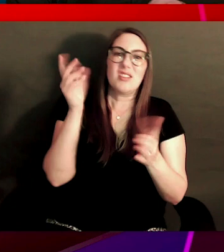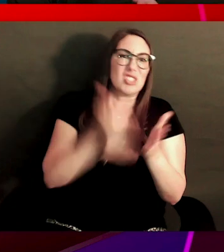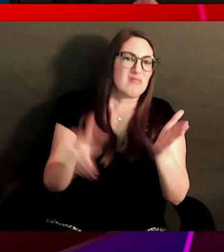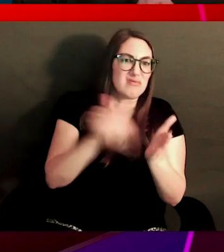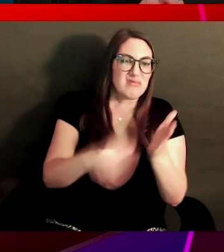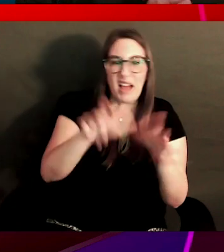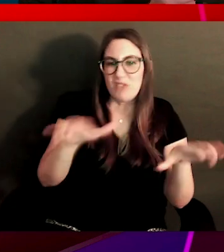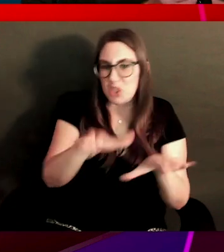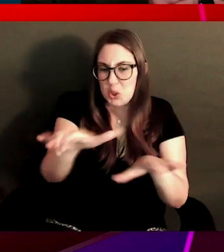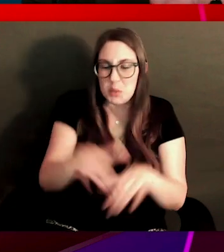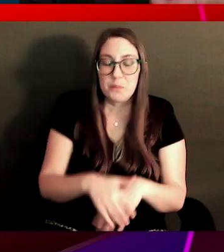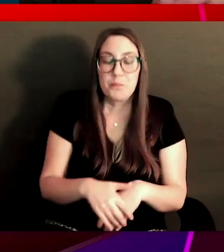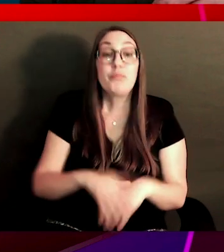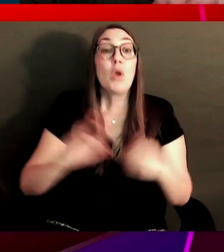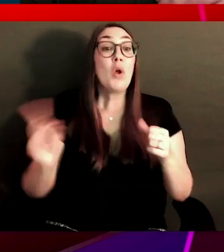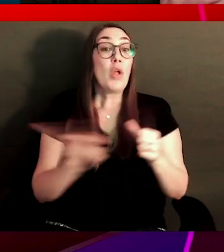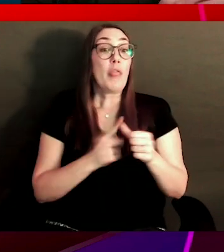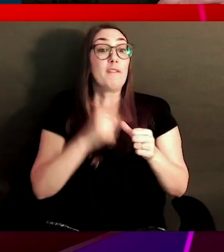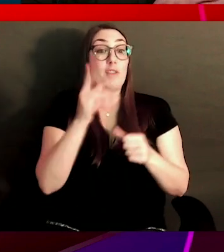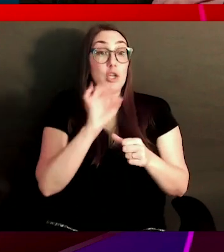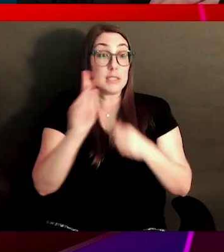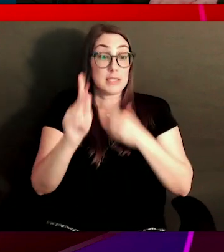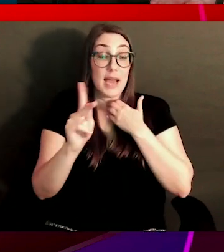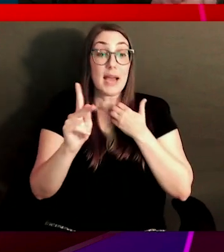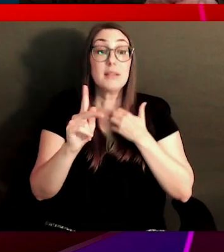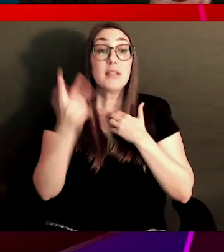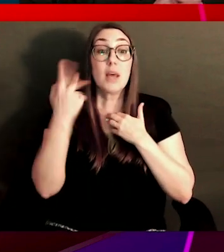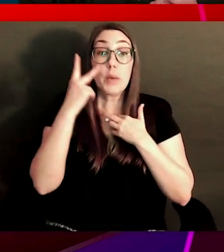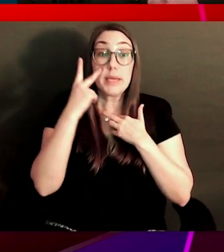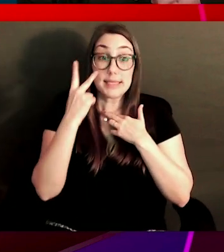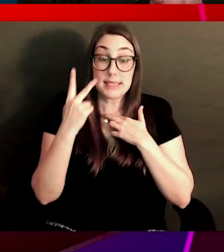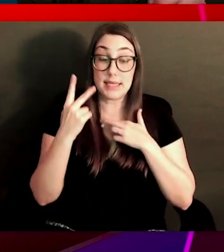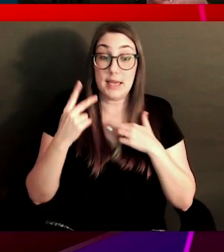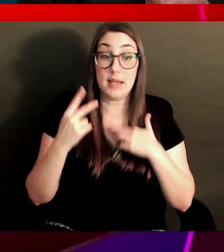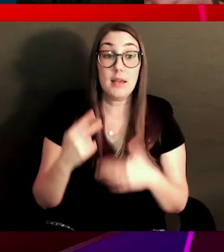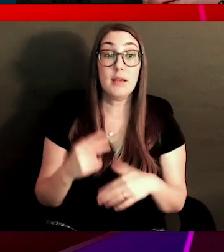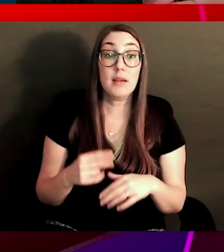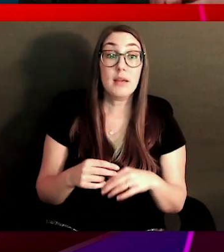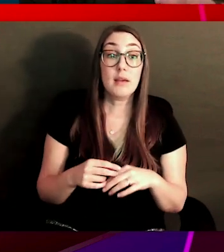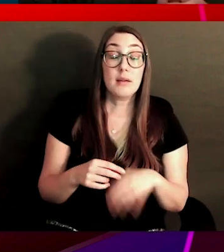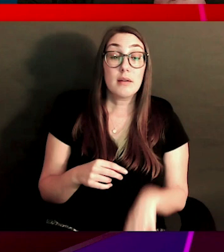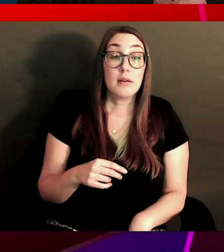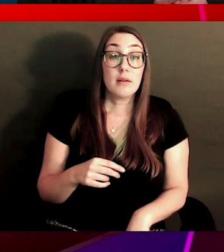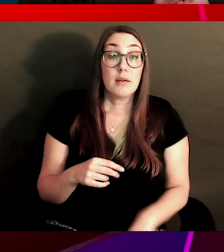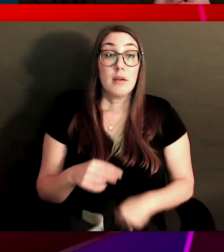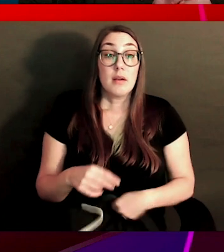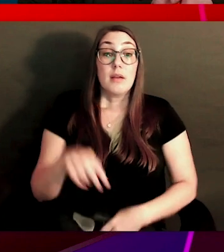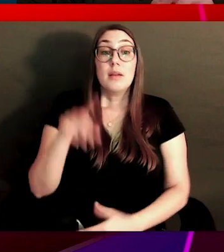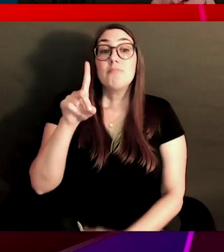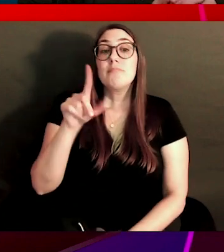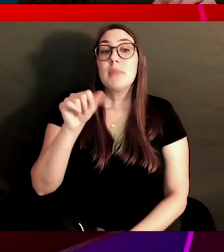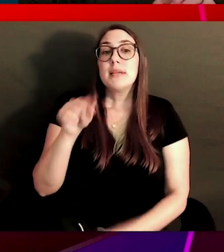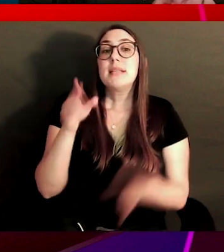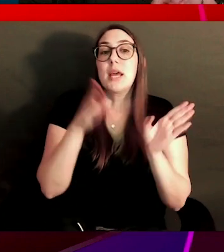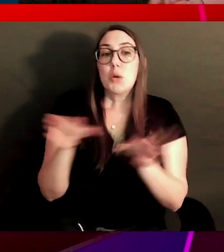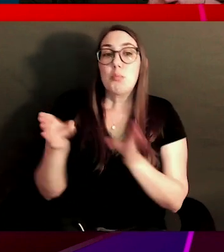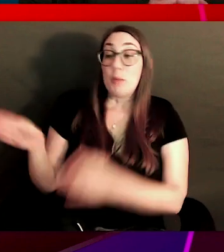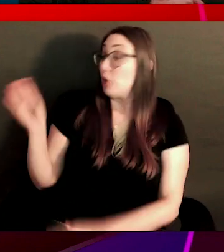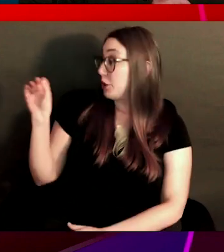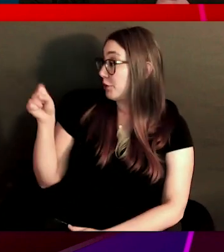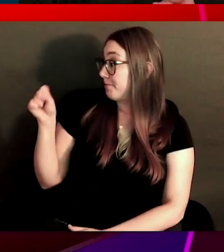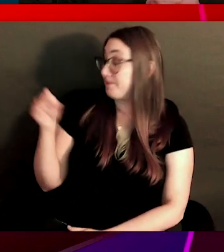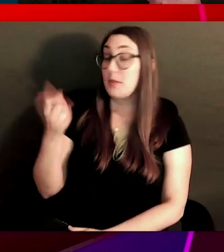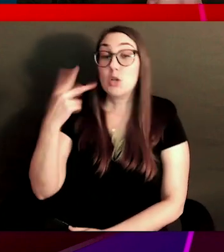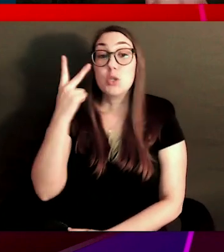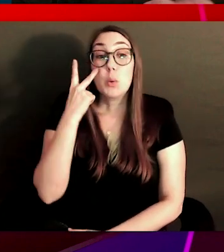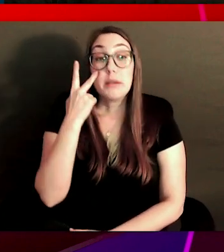The first mundane task that we've seen as people develop in Jupyter Notebooks with SageMaker Studio is data preparation. Yep. So we've seen through time